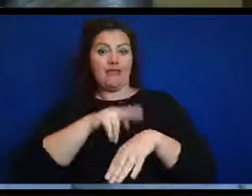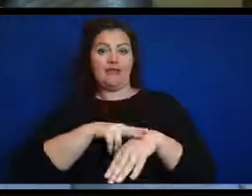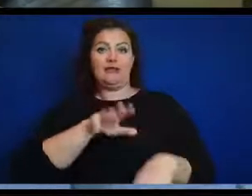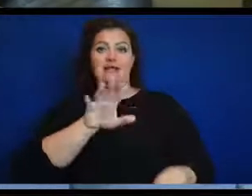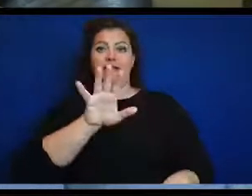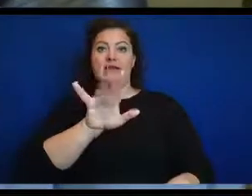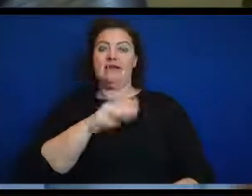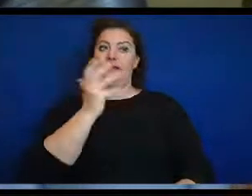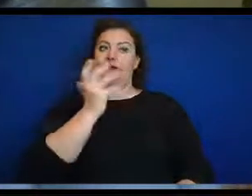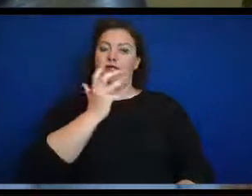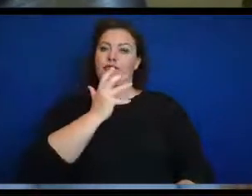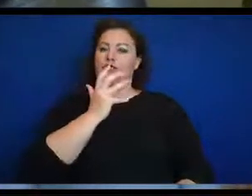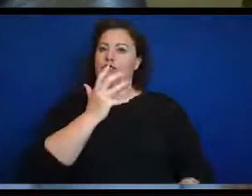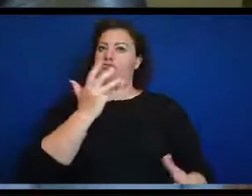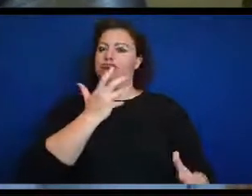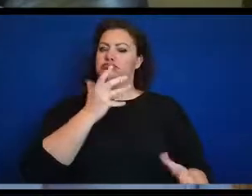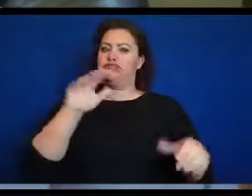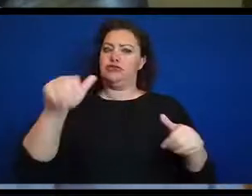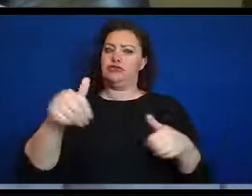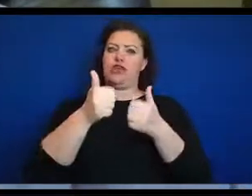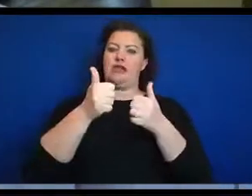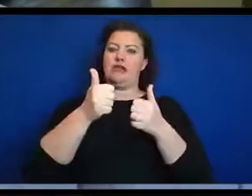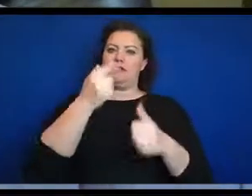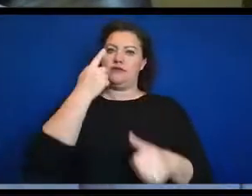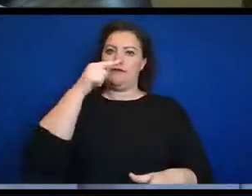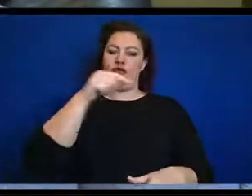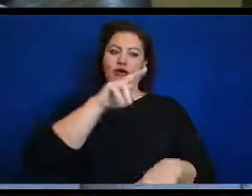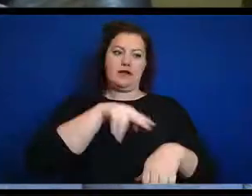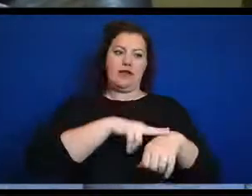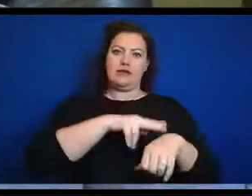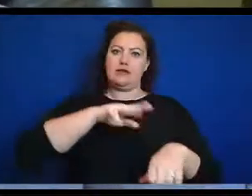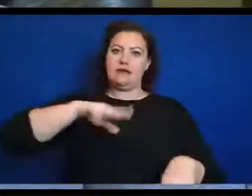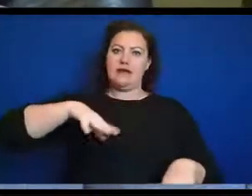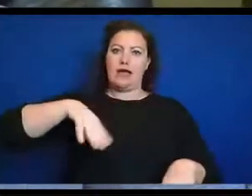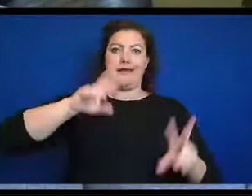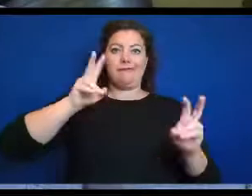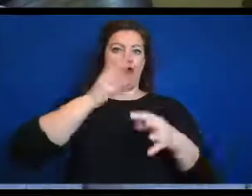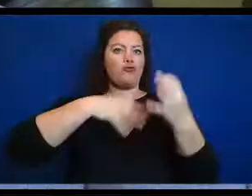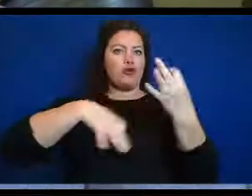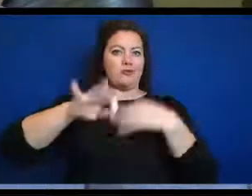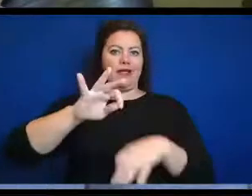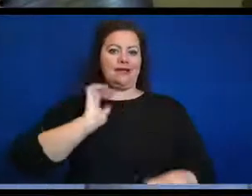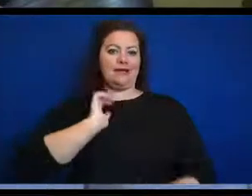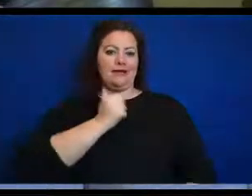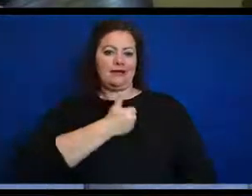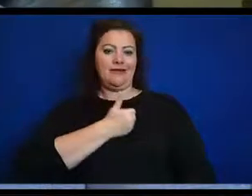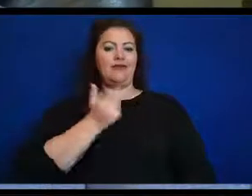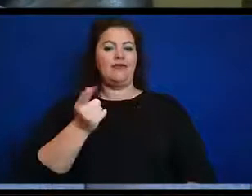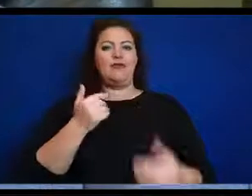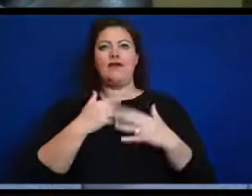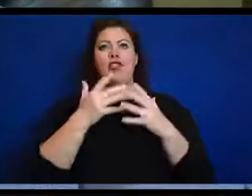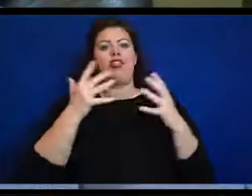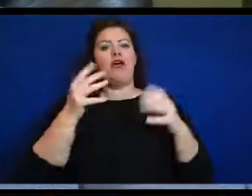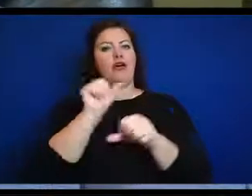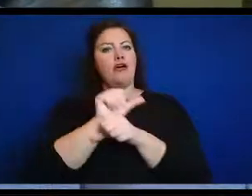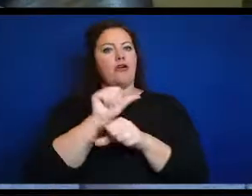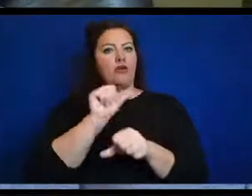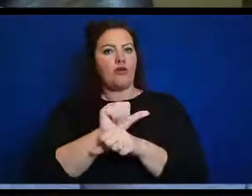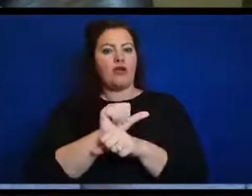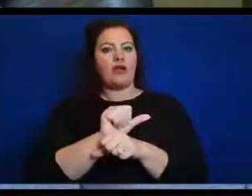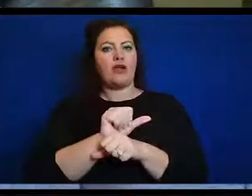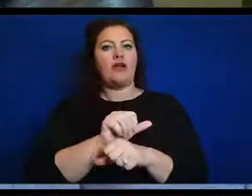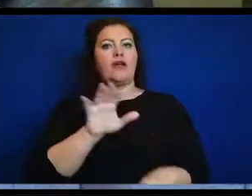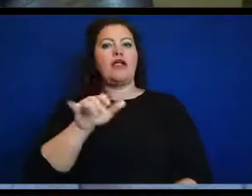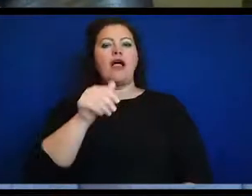challenge for a nation that's not yet replacing ourselves. So we have a lot of work that needs to be done. The private sector